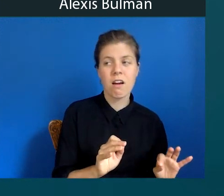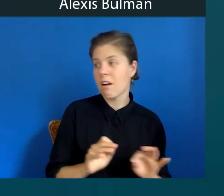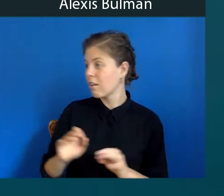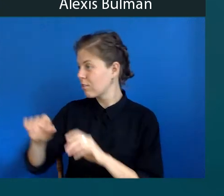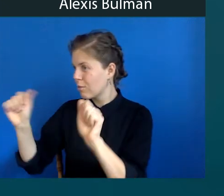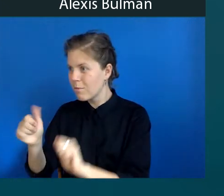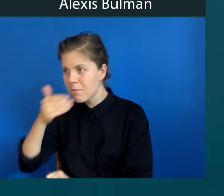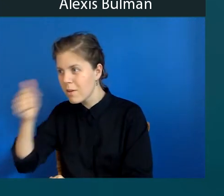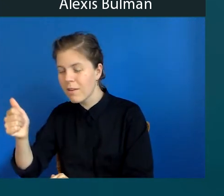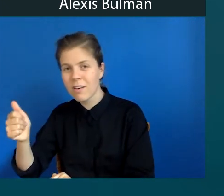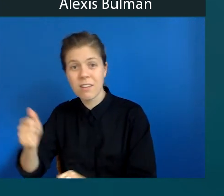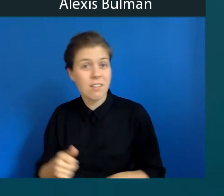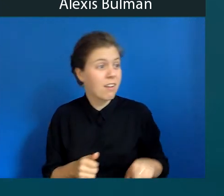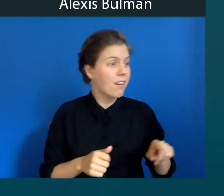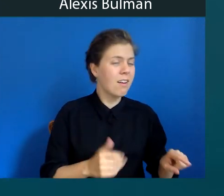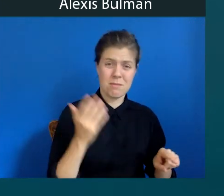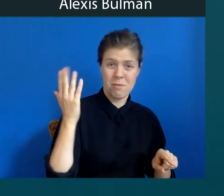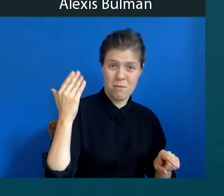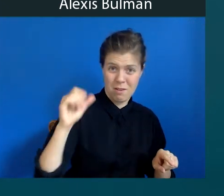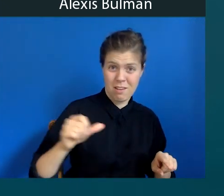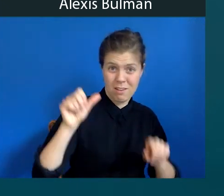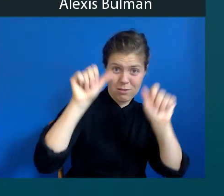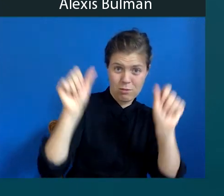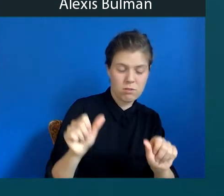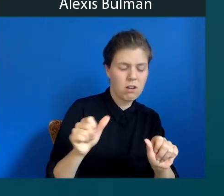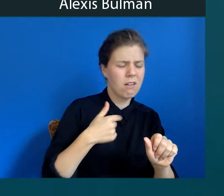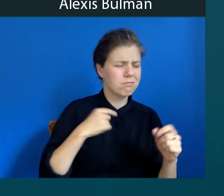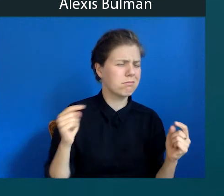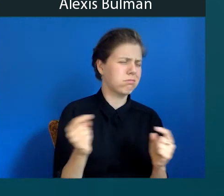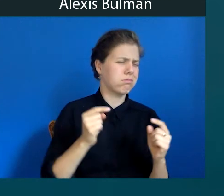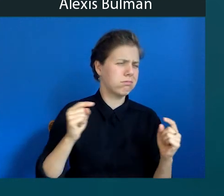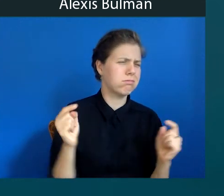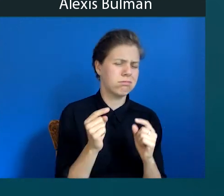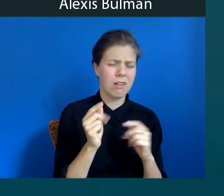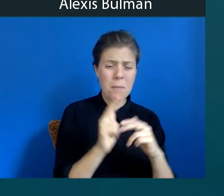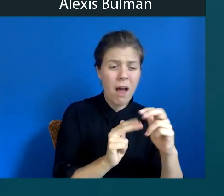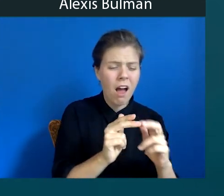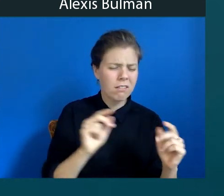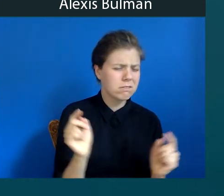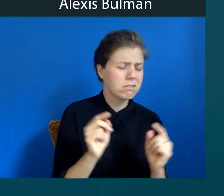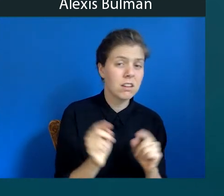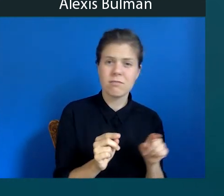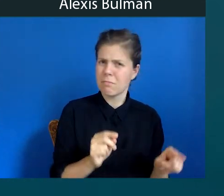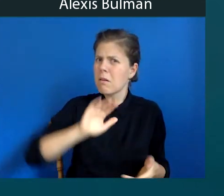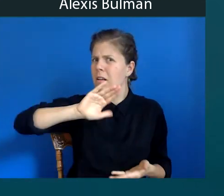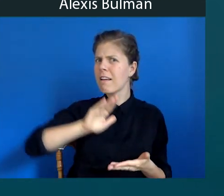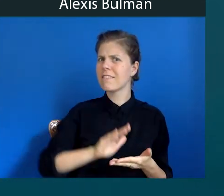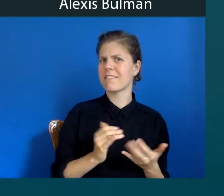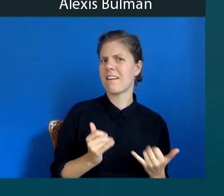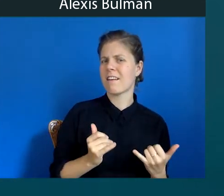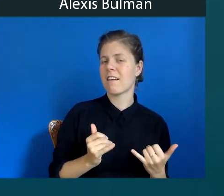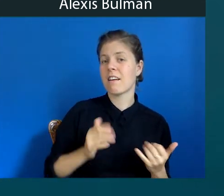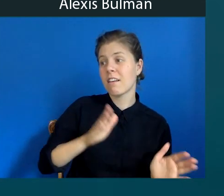was experiencing less pain than I have building previous art projects. And because I was spending more time looking and reflecting